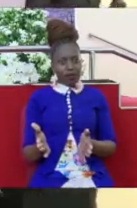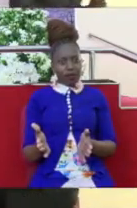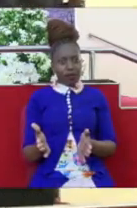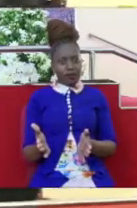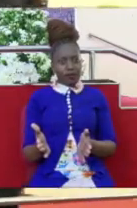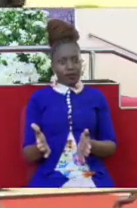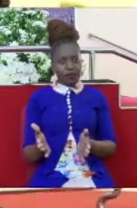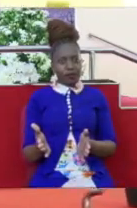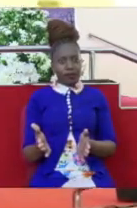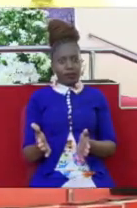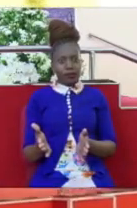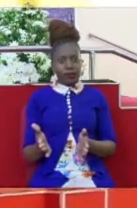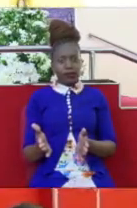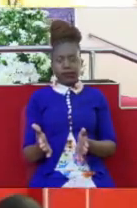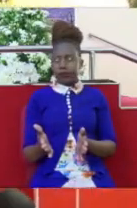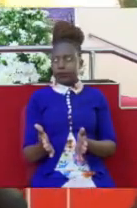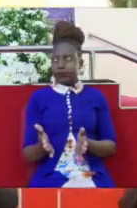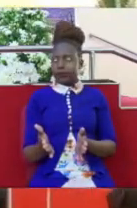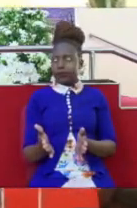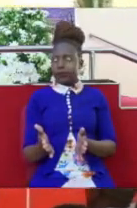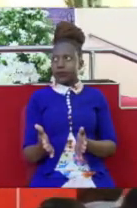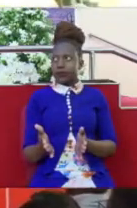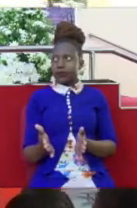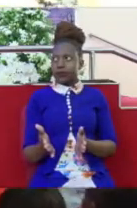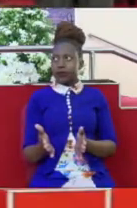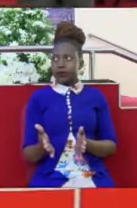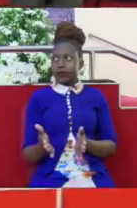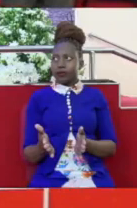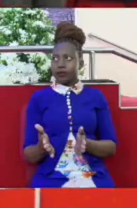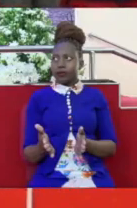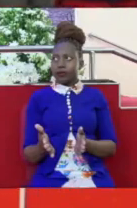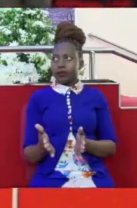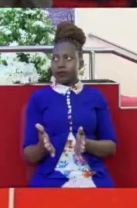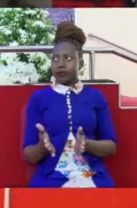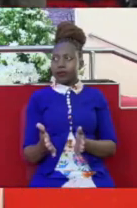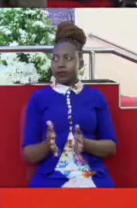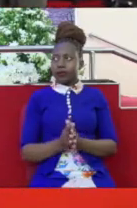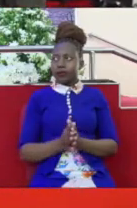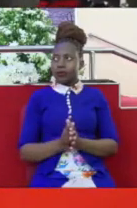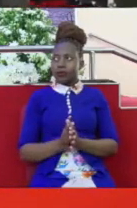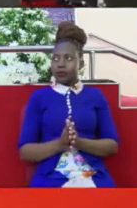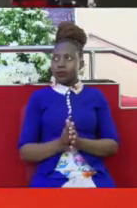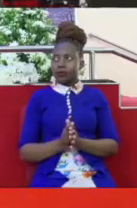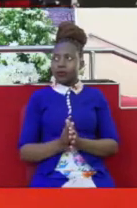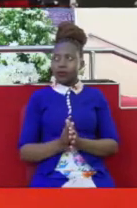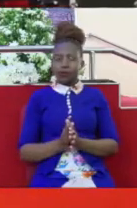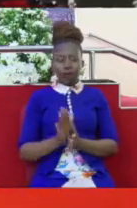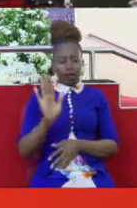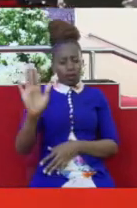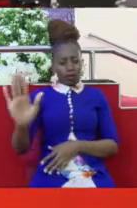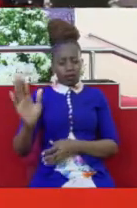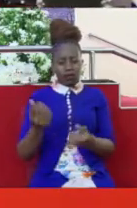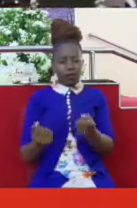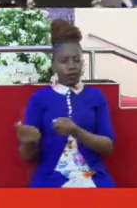you can get a lot of ministers in a probox. I'm going to tell you that right now. Utafanya huduma mingi na probox. I said, stop the car. Nikamwambia simamisha